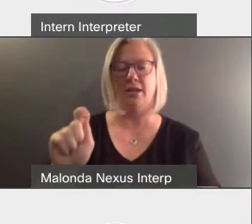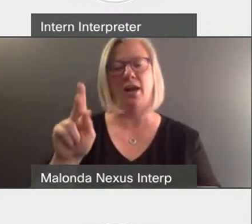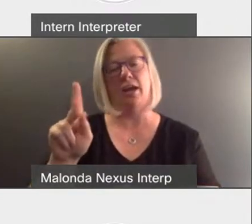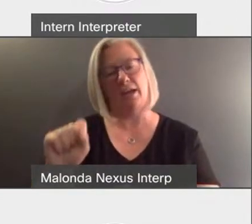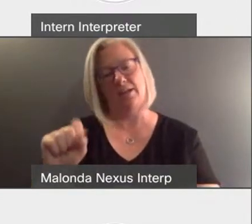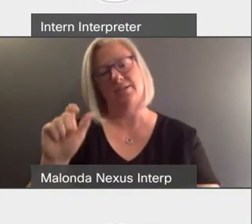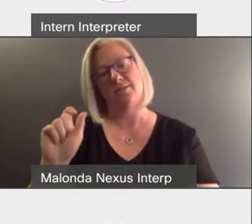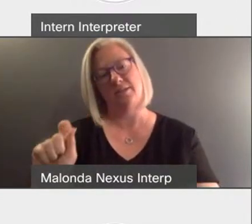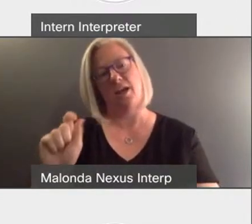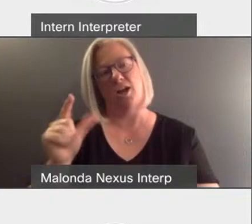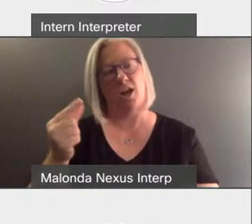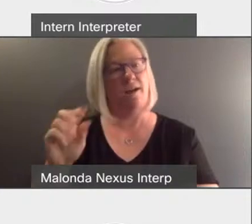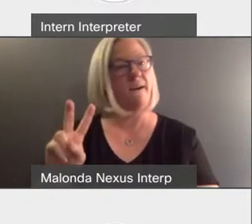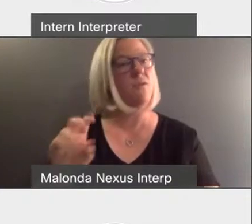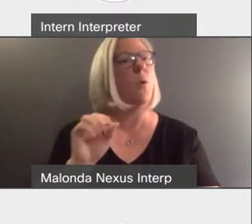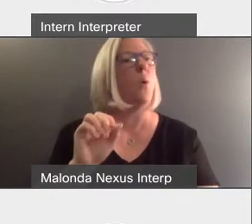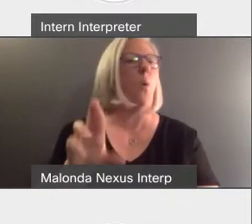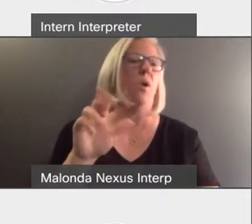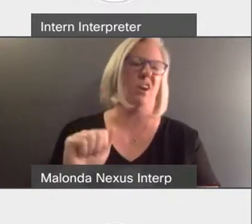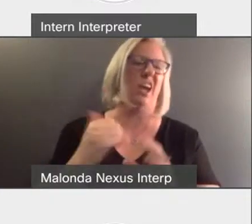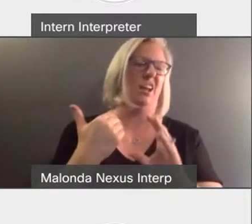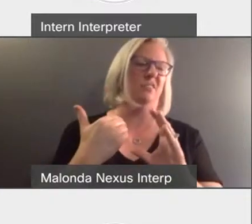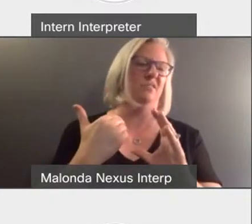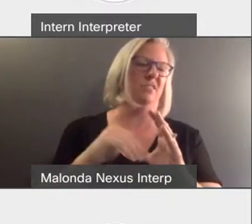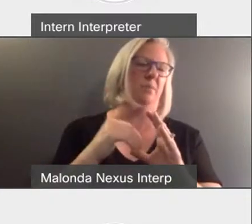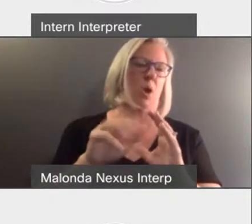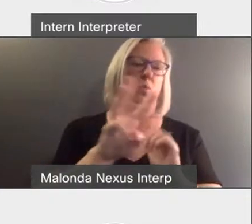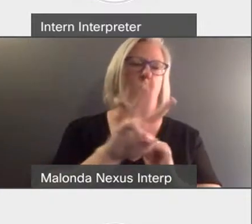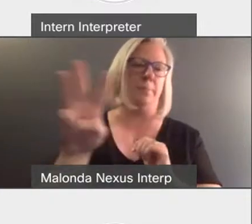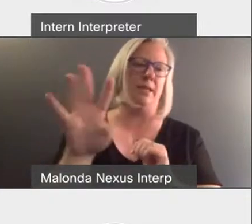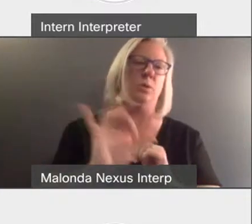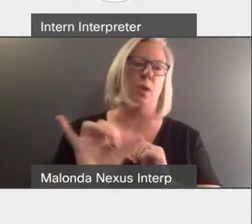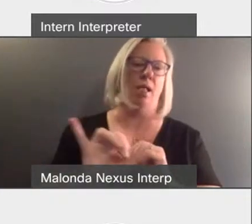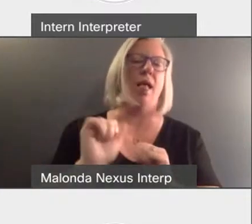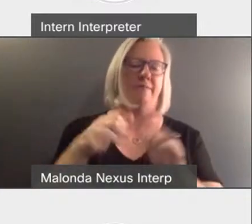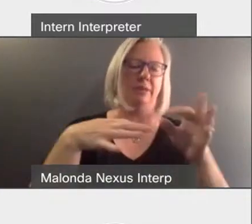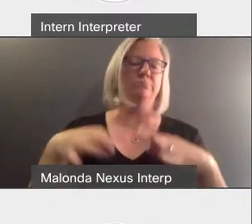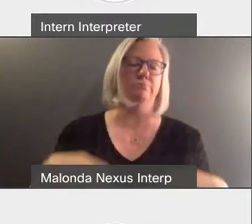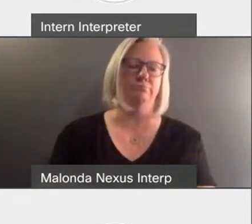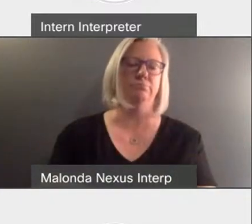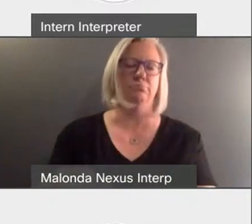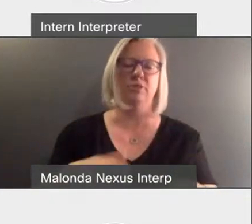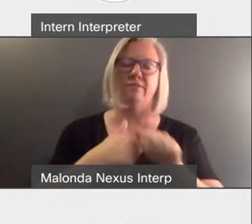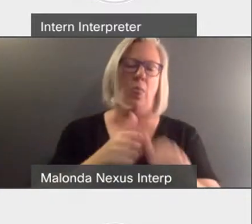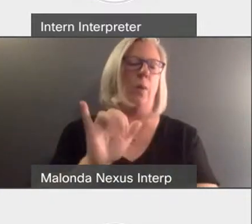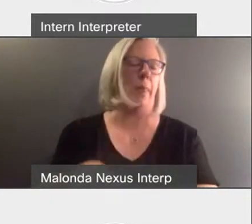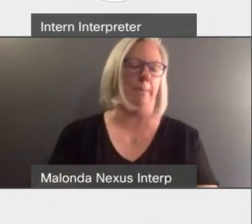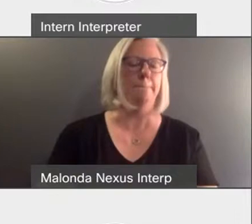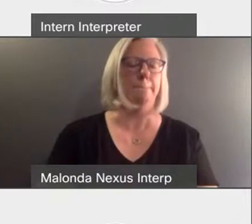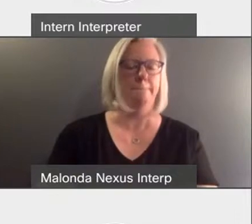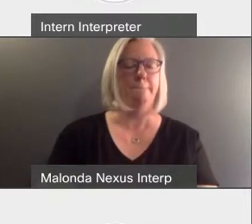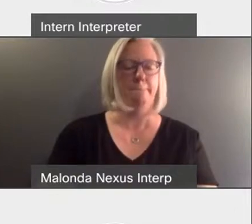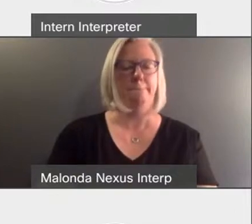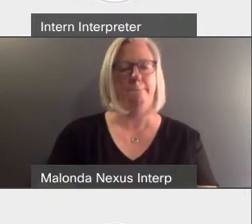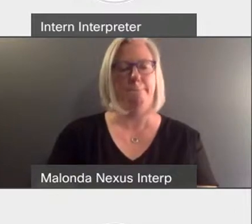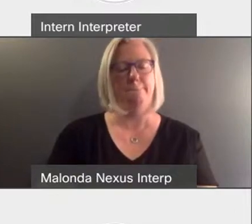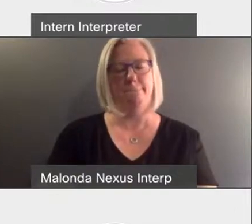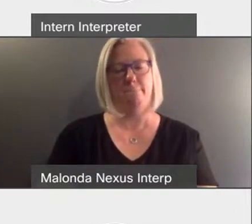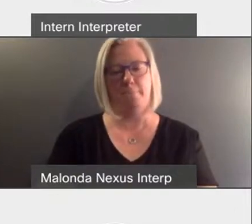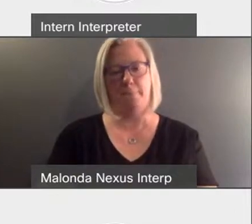redistricting@klrd.ks.gov. Or you can do that on the website as well. The website has instructions, and we just ask that you follow those instructions as you go